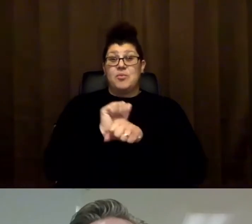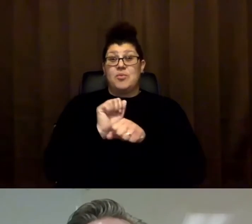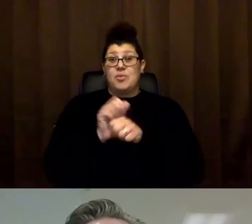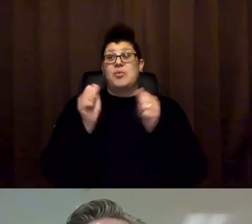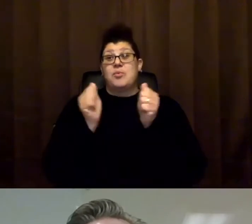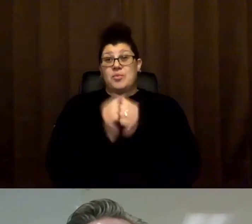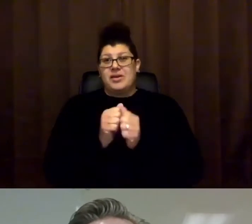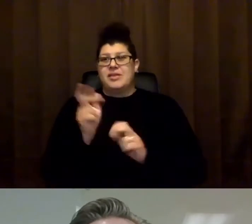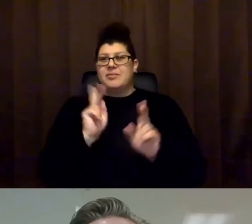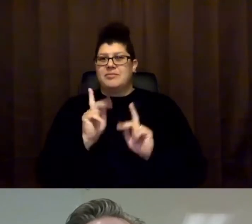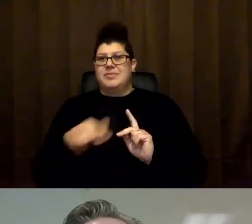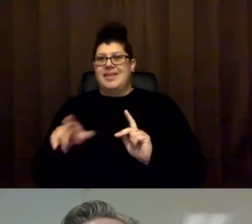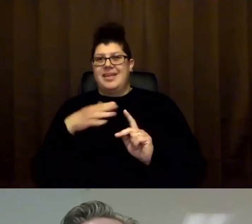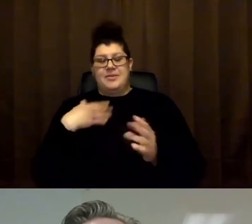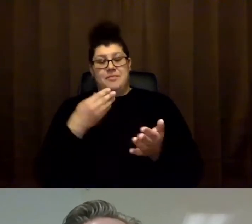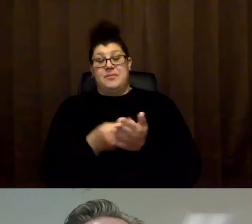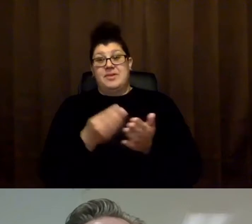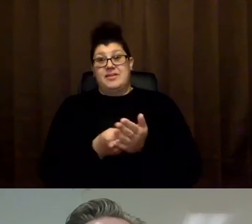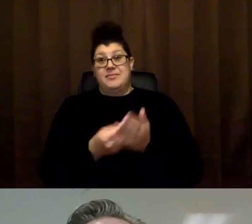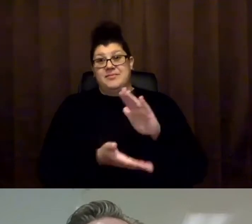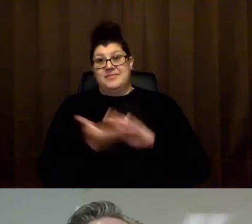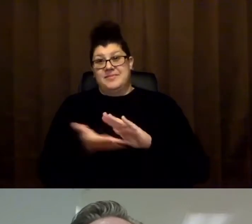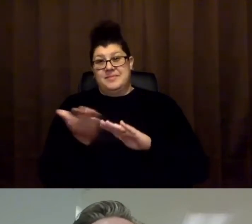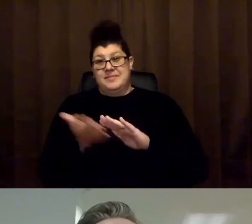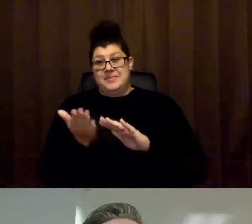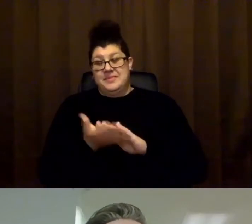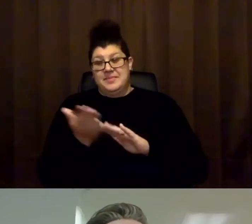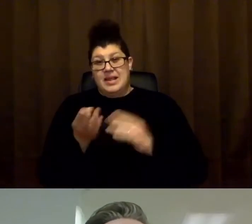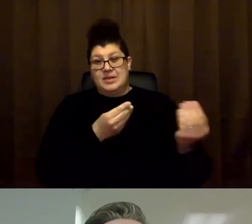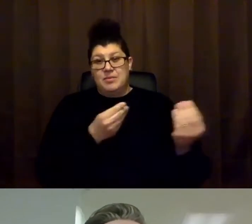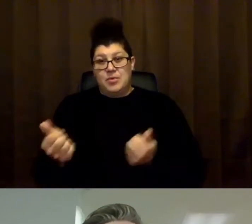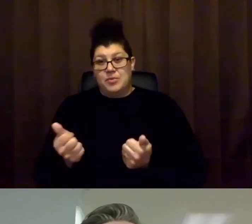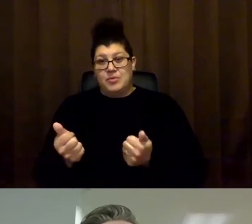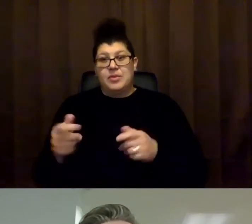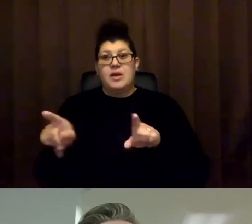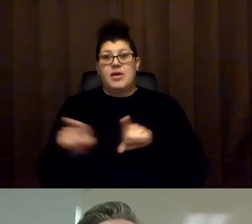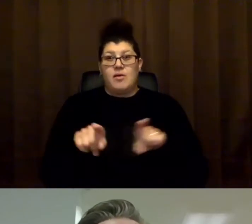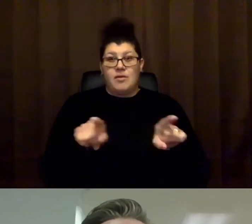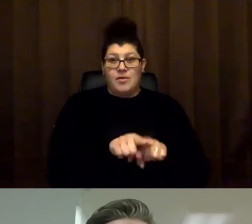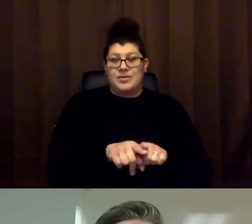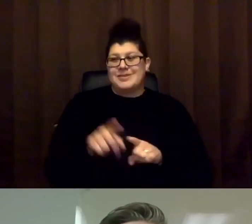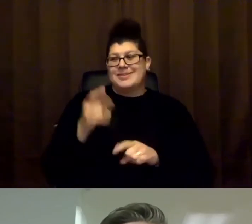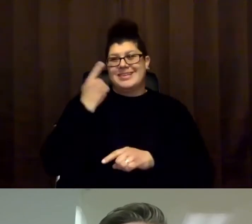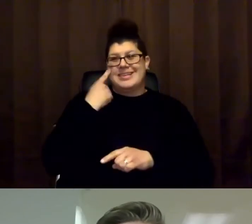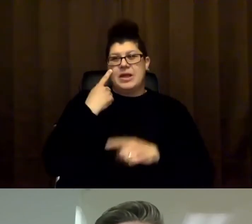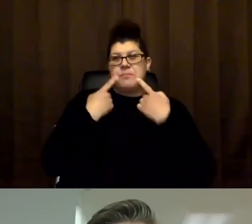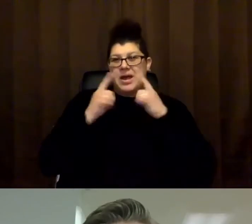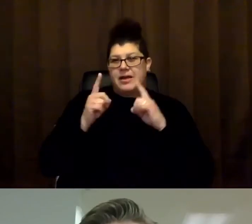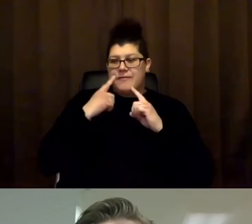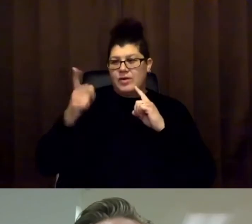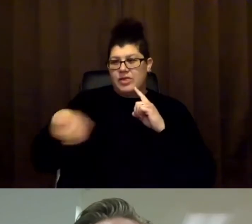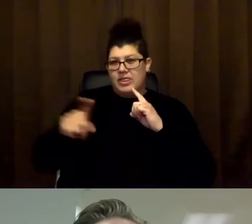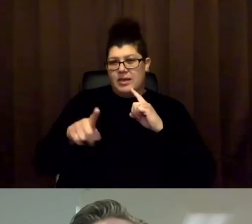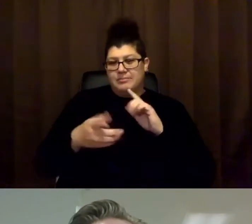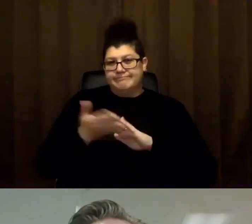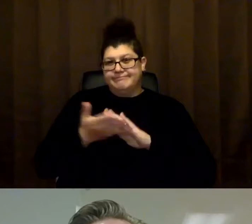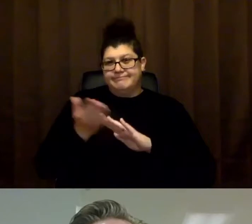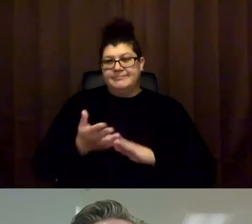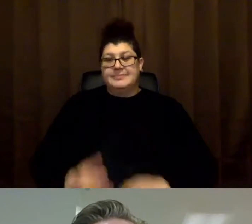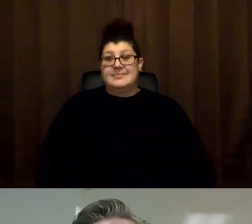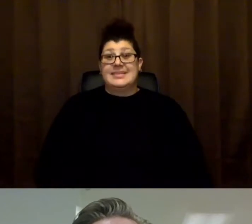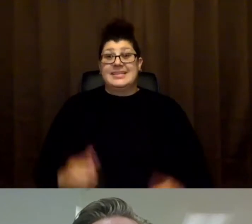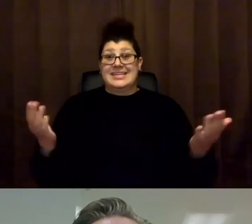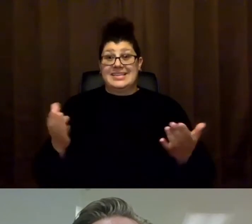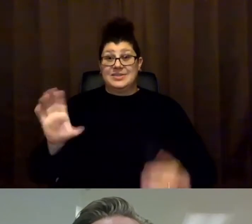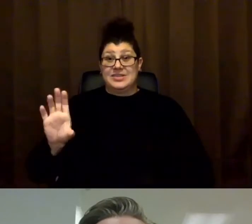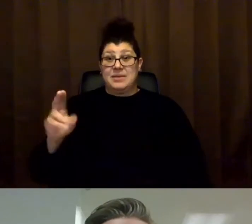that the funding process goes as smoothly as possible and that the equipment delivered works for them in every possible way. Our office here in Champaign has